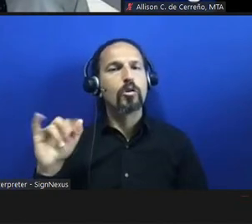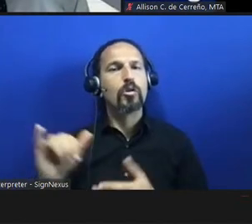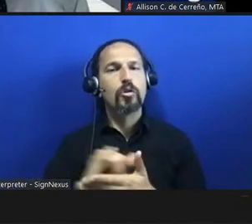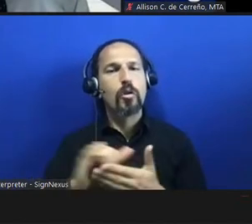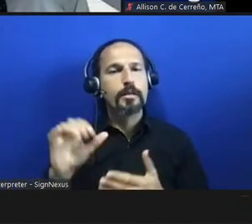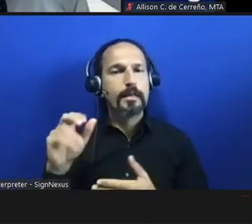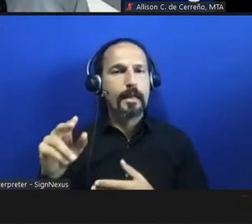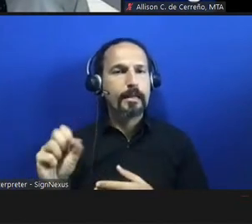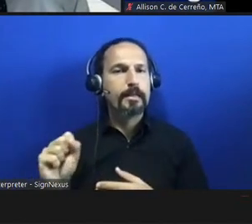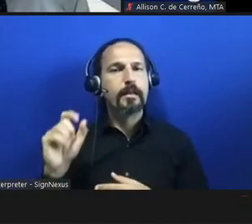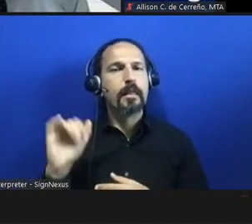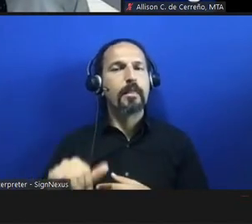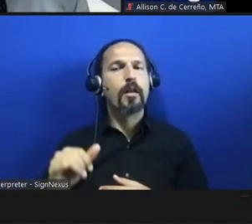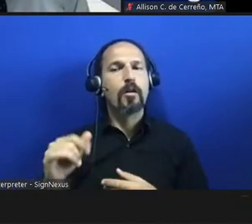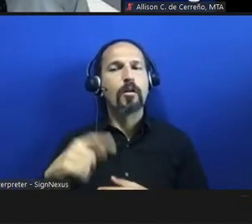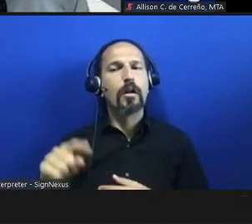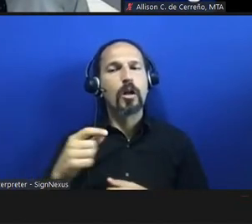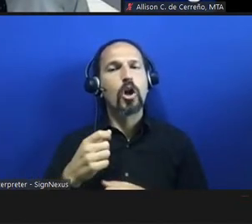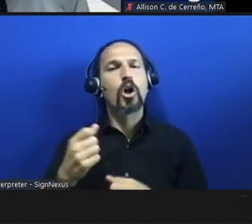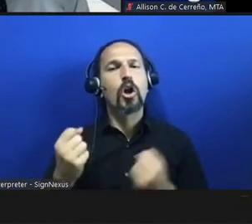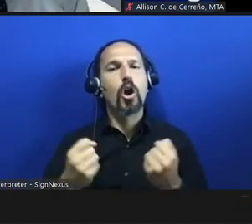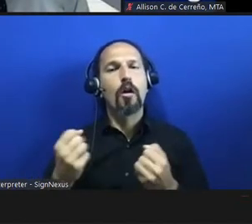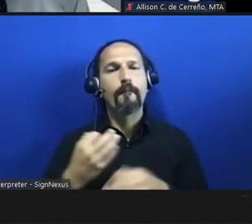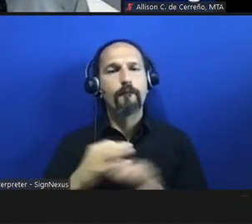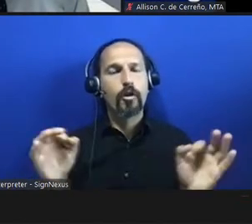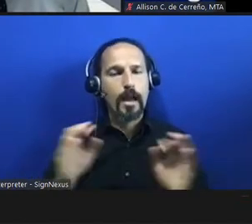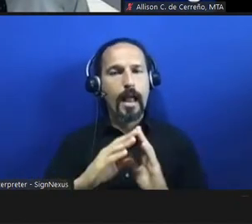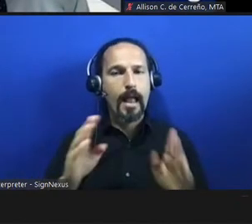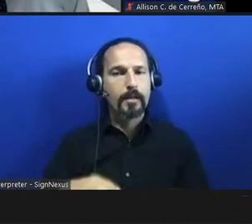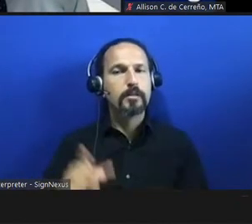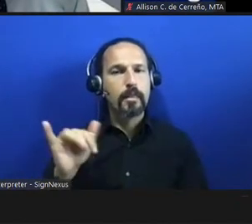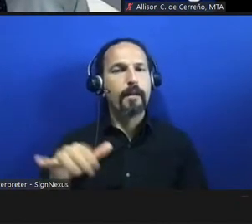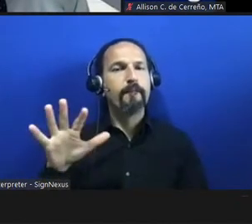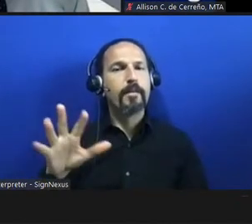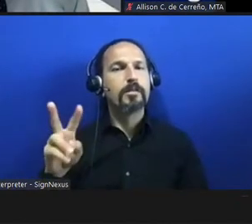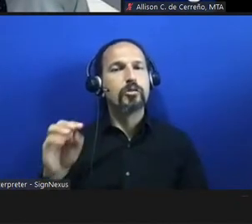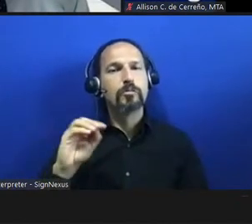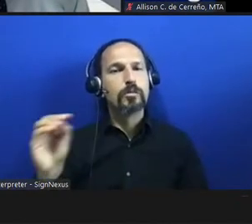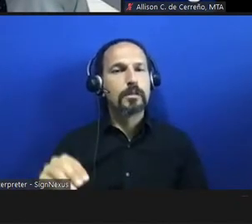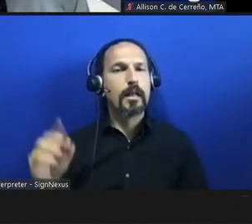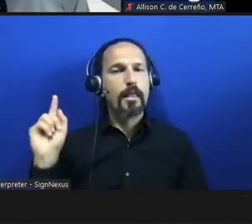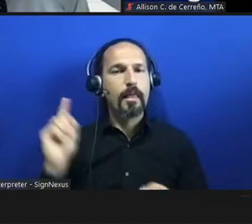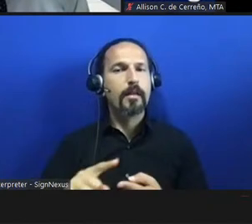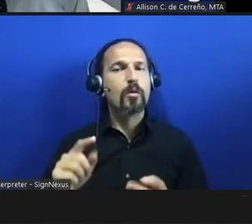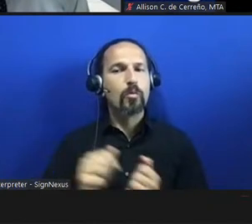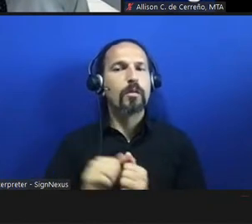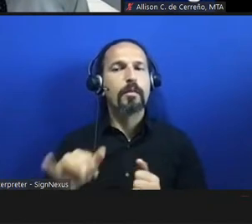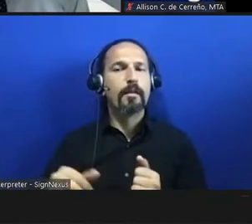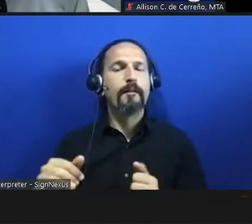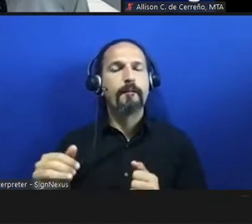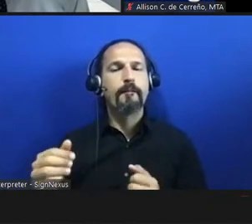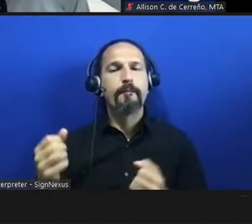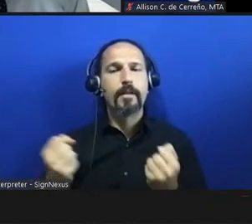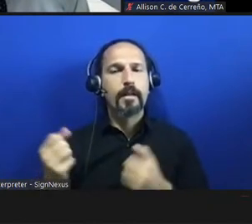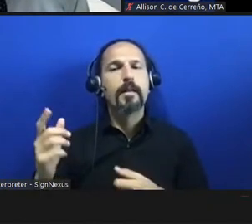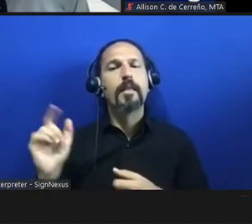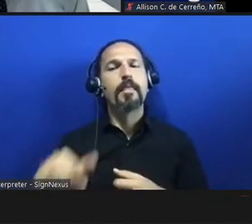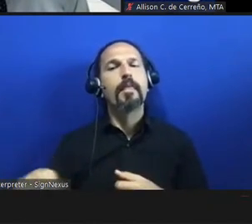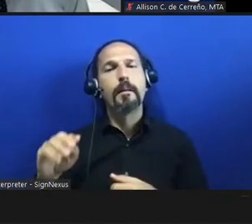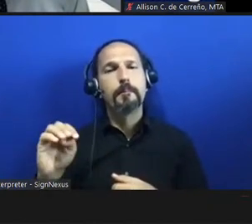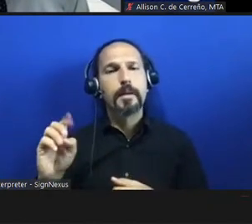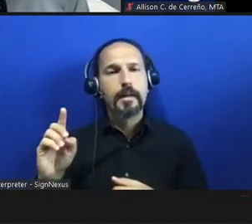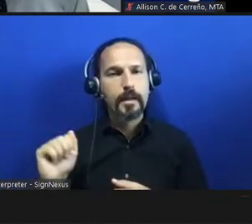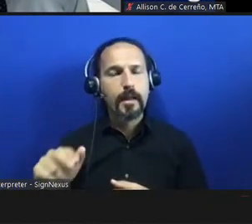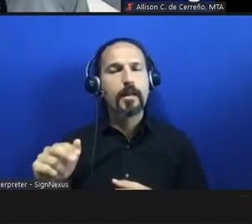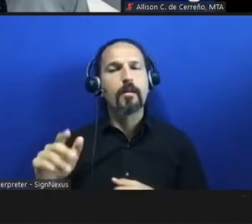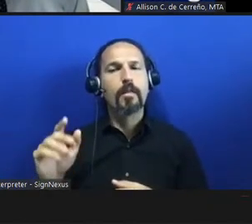data and NYC car free households earned 52 percent less than households with vehicles median incomes of zero car